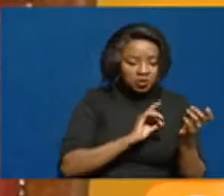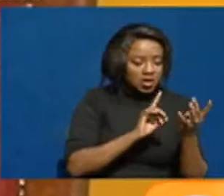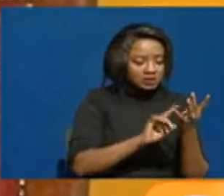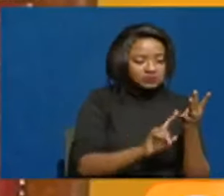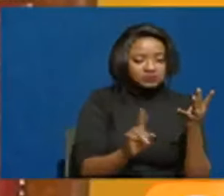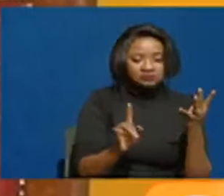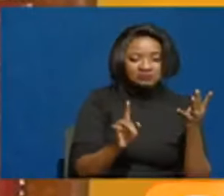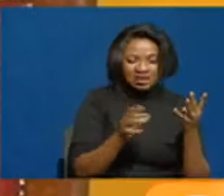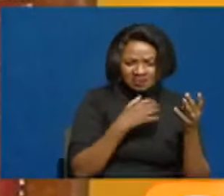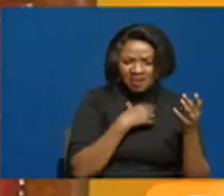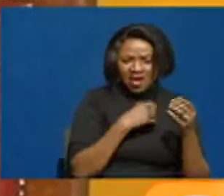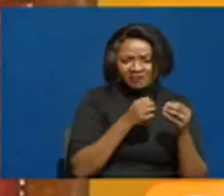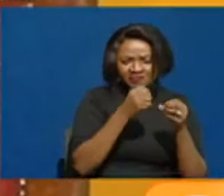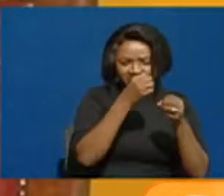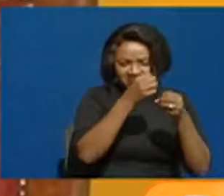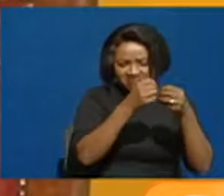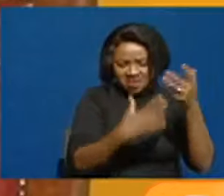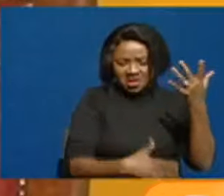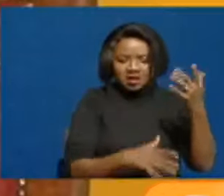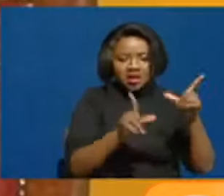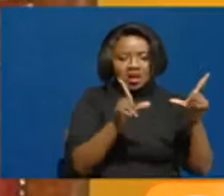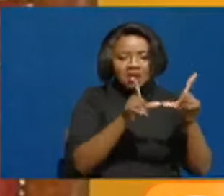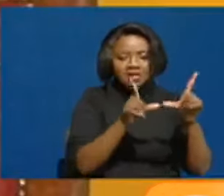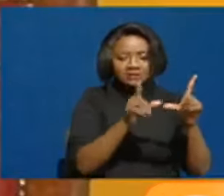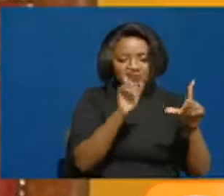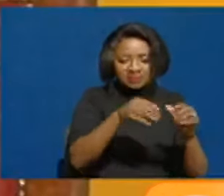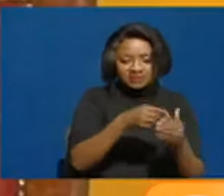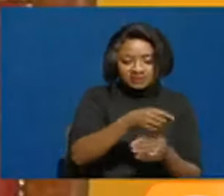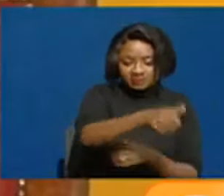So we have a lot of license that we are paying for.